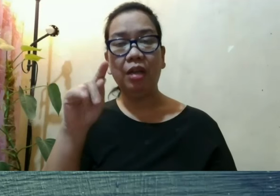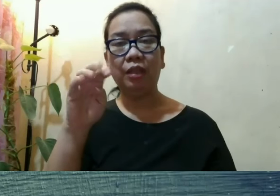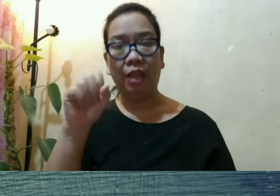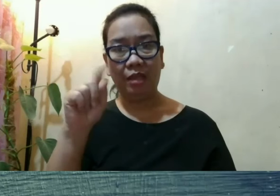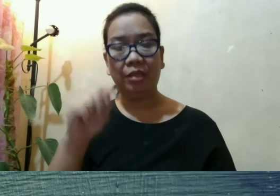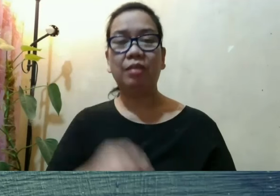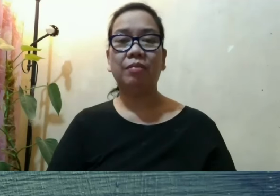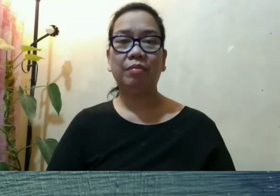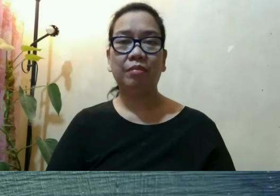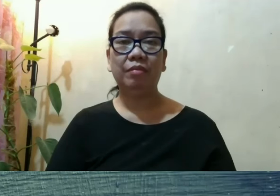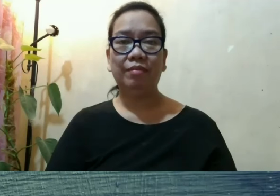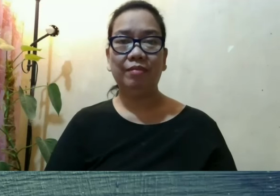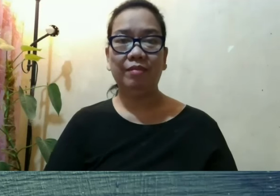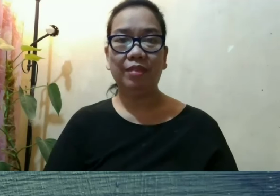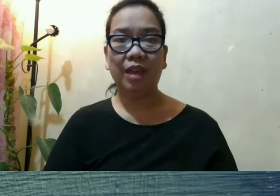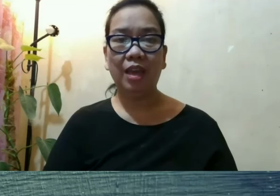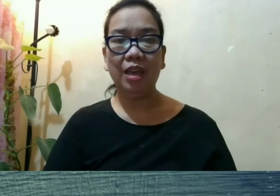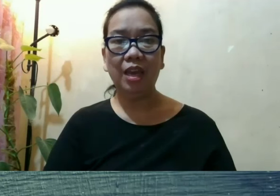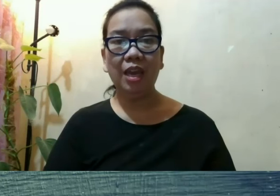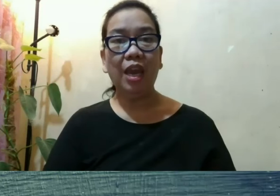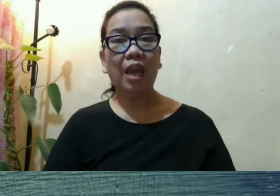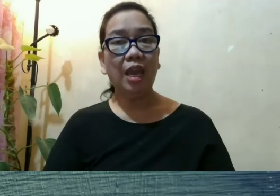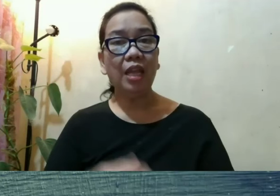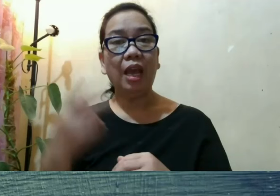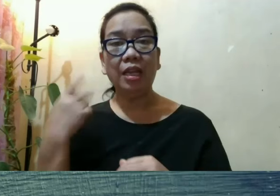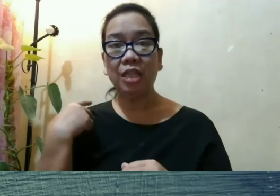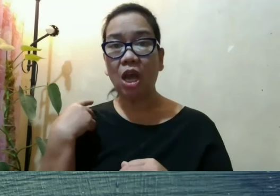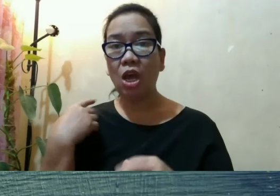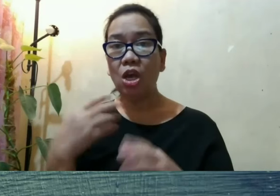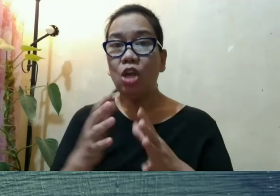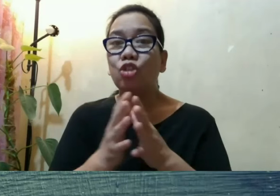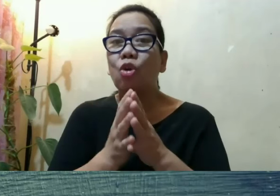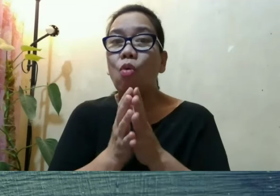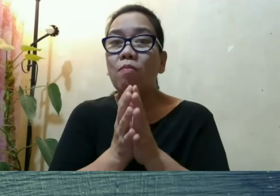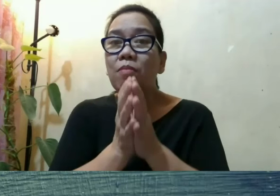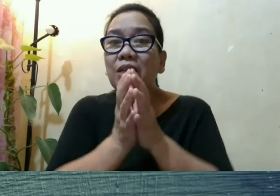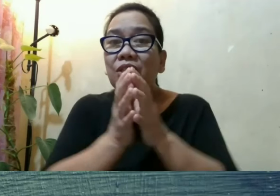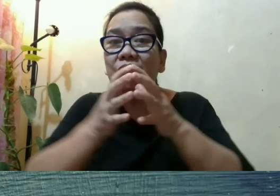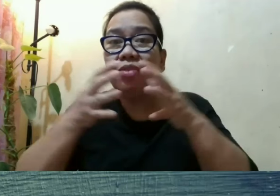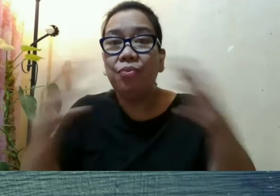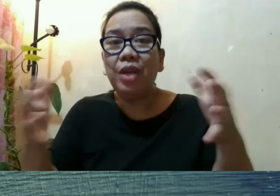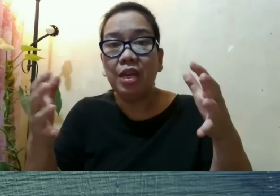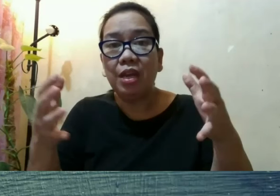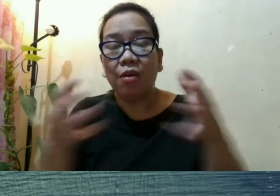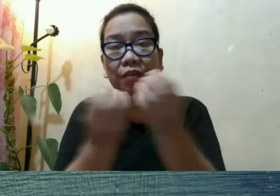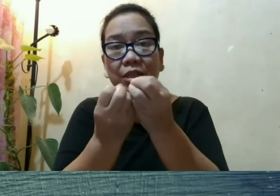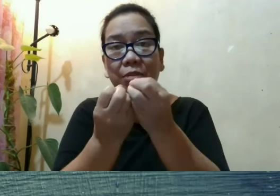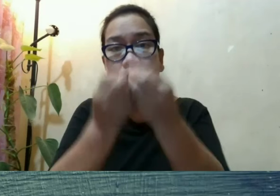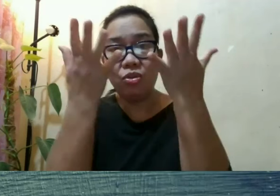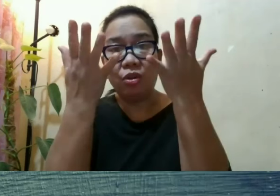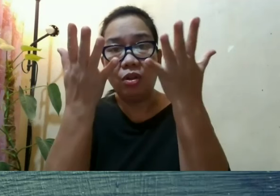nuclear test. Okay, it has so much degree